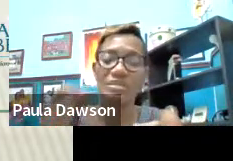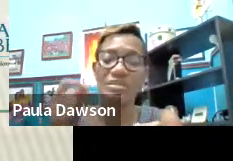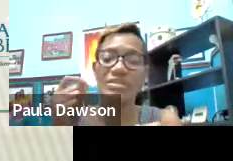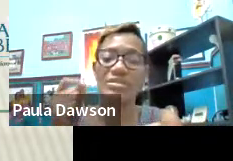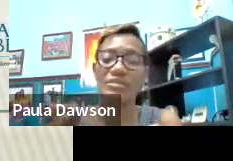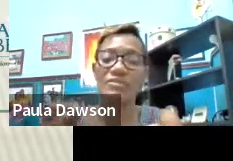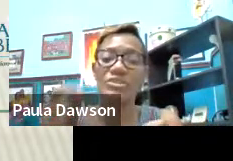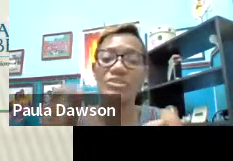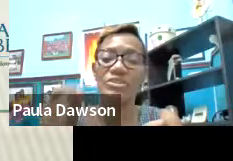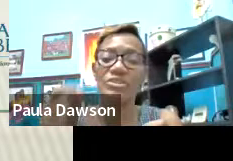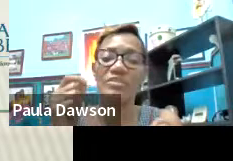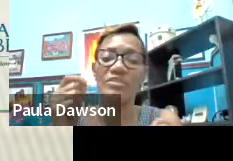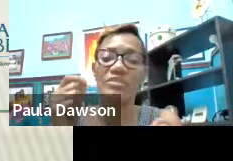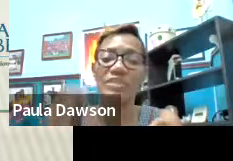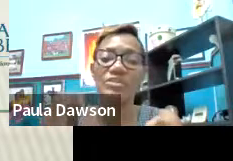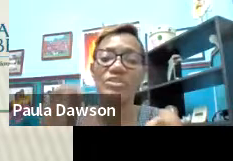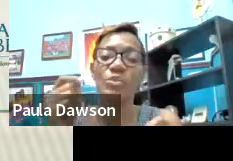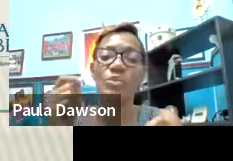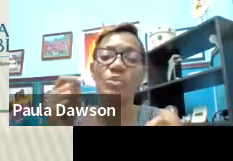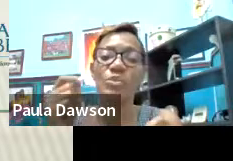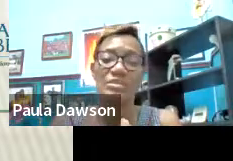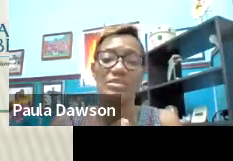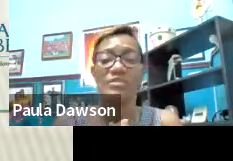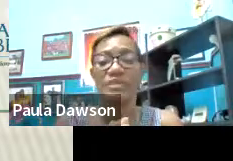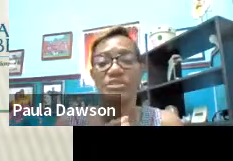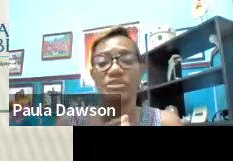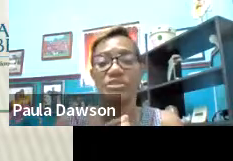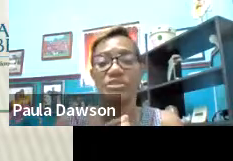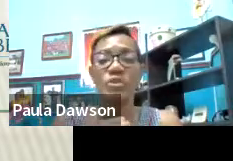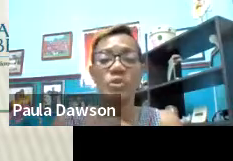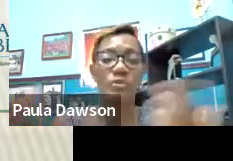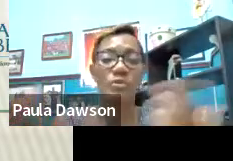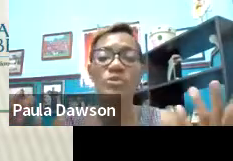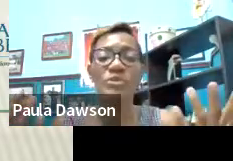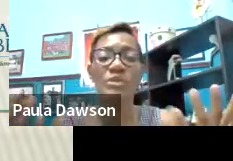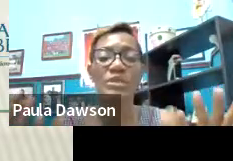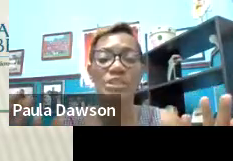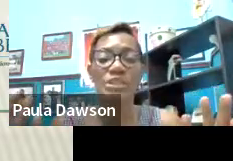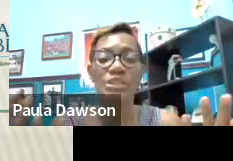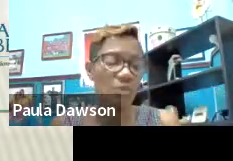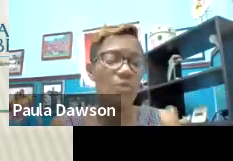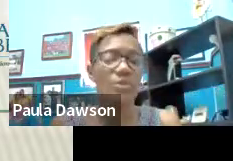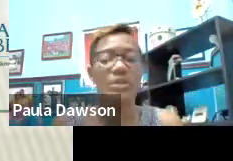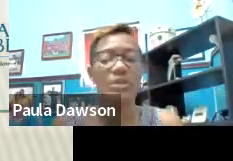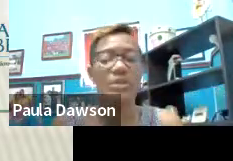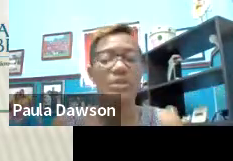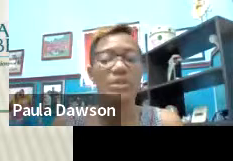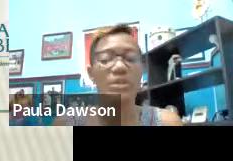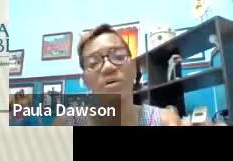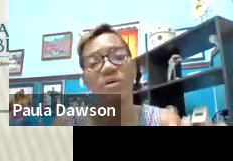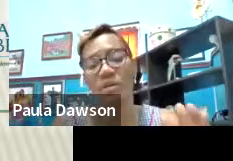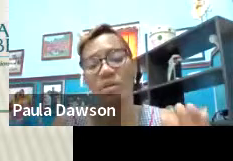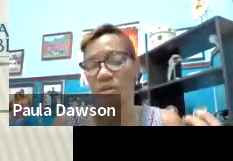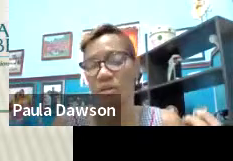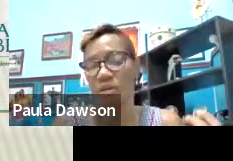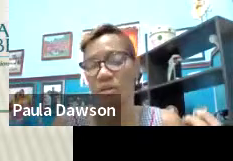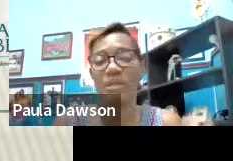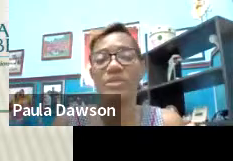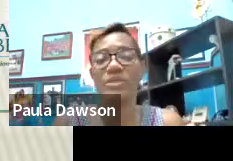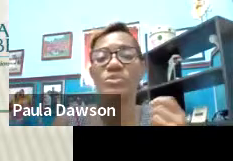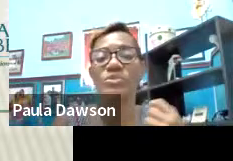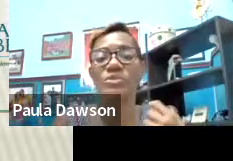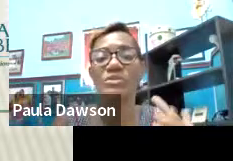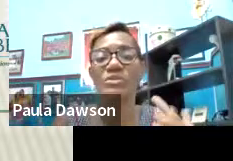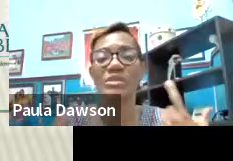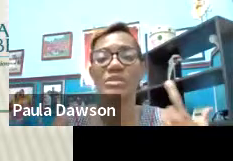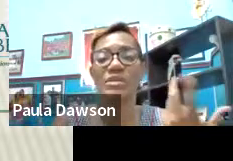the phenol itself is such a good disinfectant. You will not get an infection. So when we're doing the injection, we only clean with alcohol, and